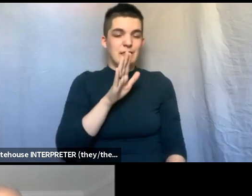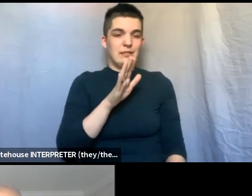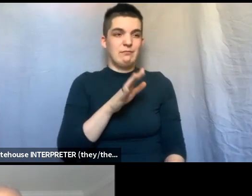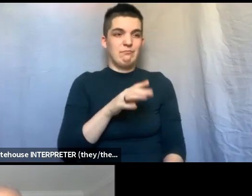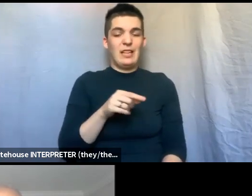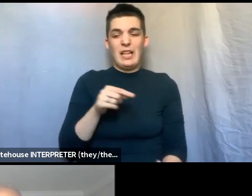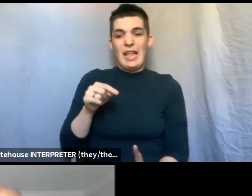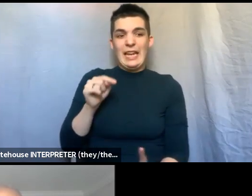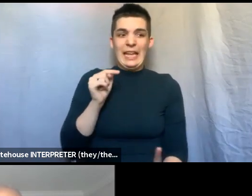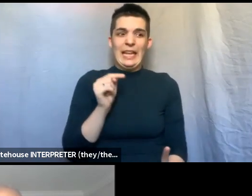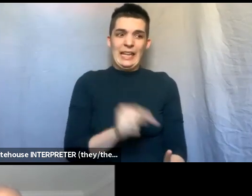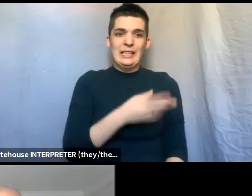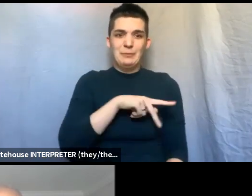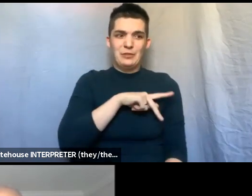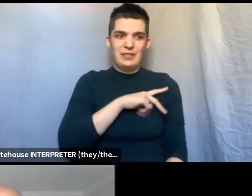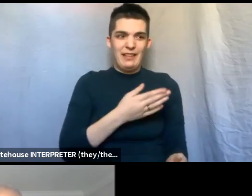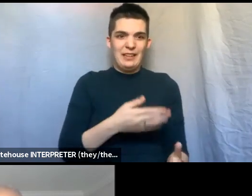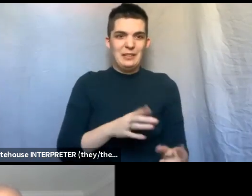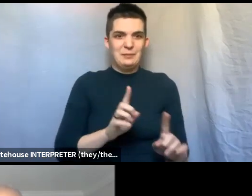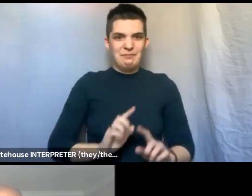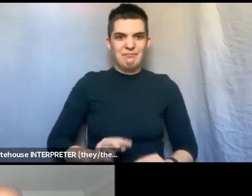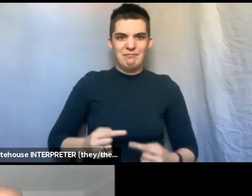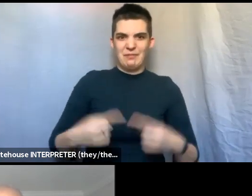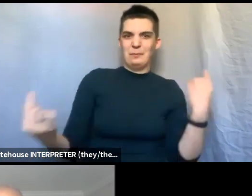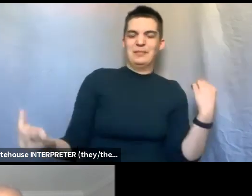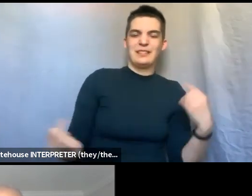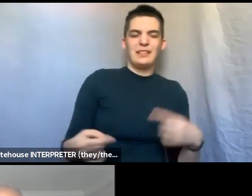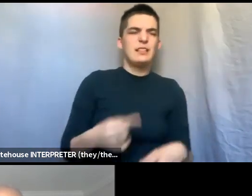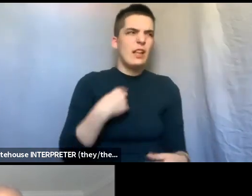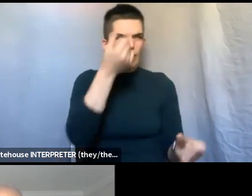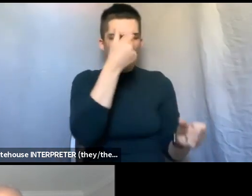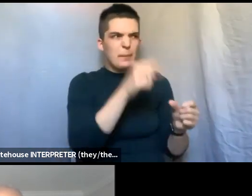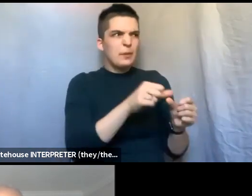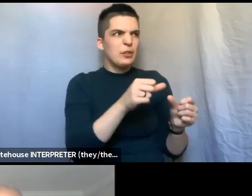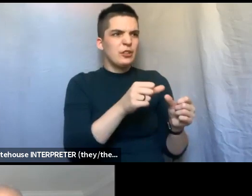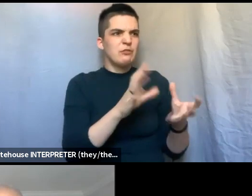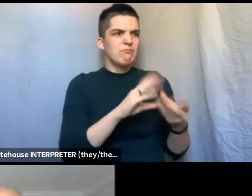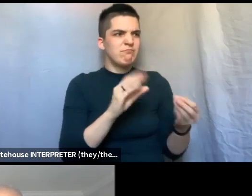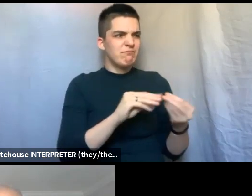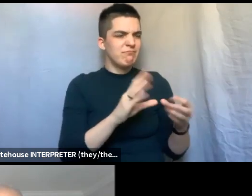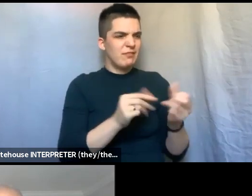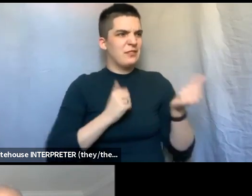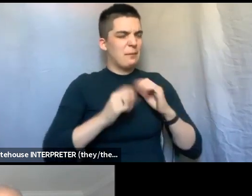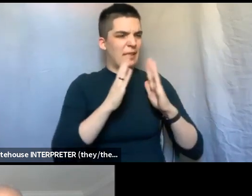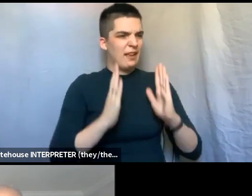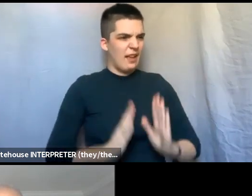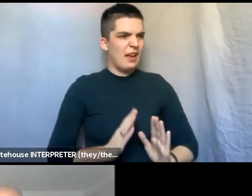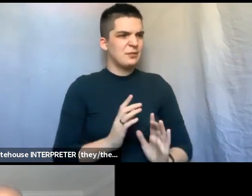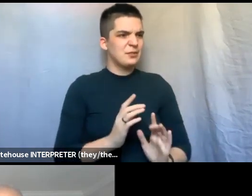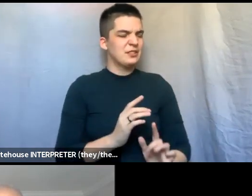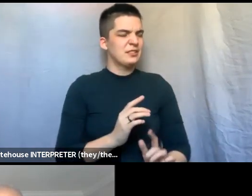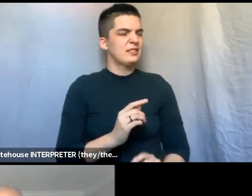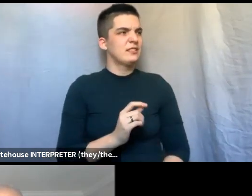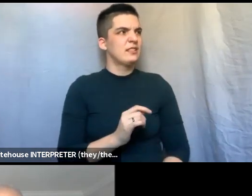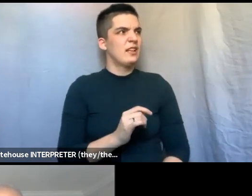And your point about the Playhouse, I remember talking to you all through that, which reminds me of something else obvious that I should have